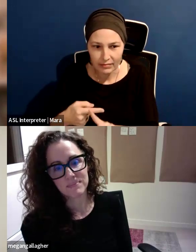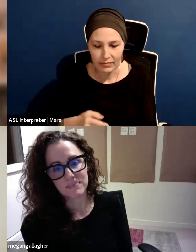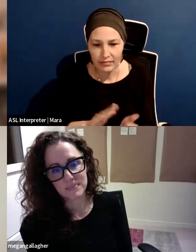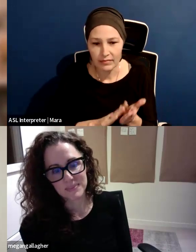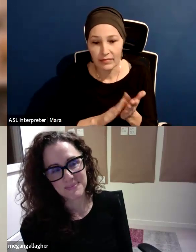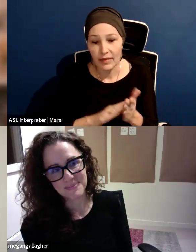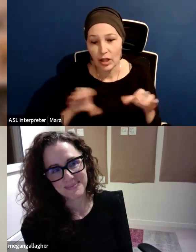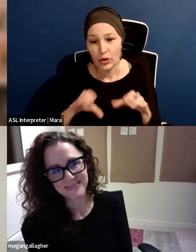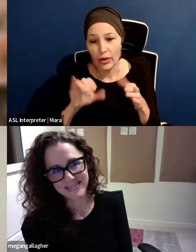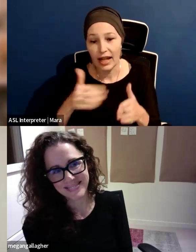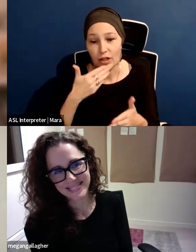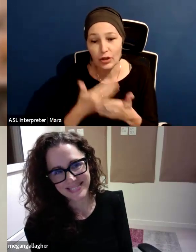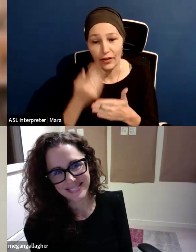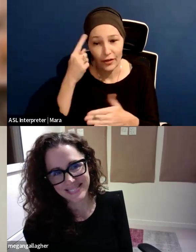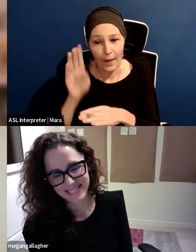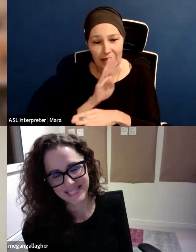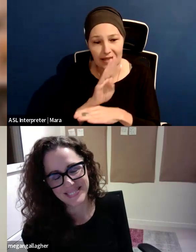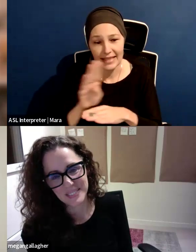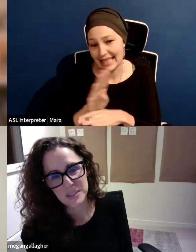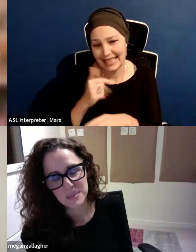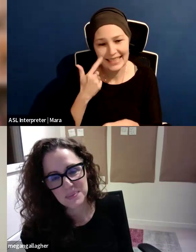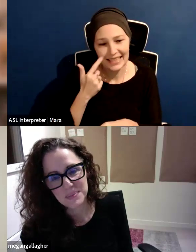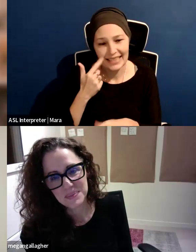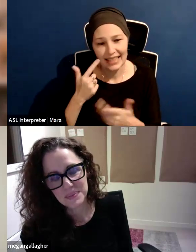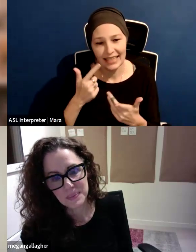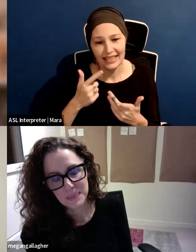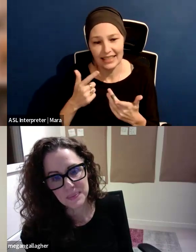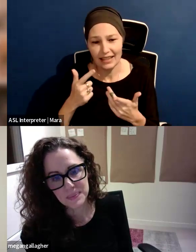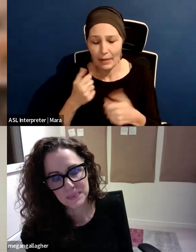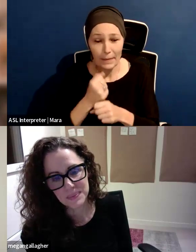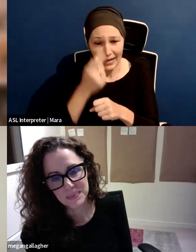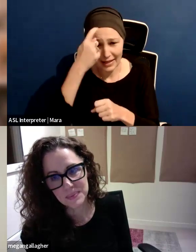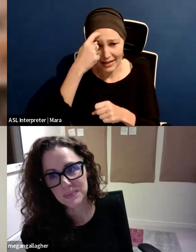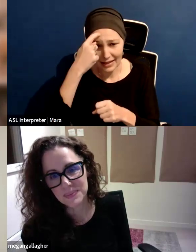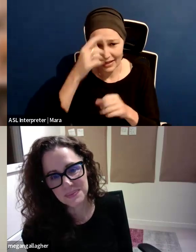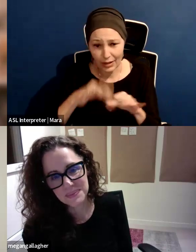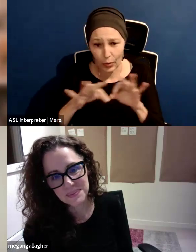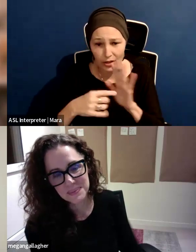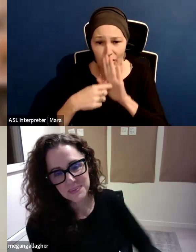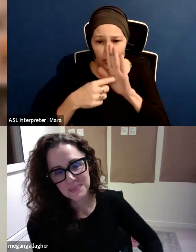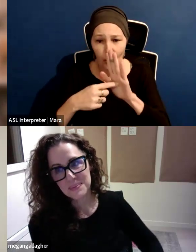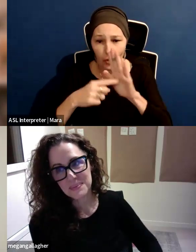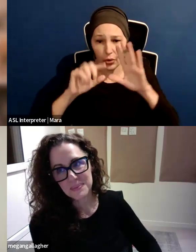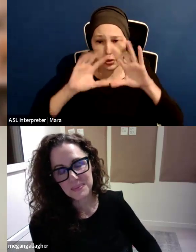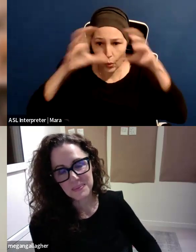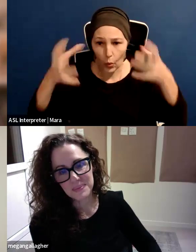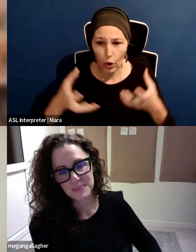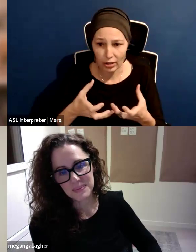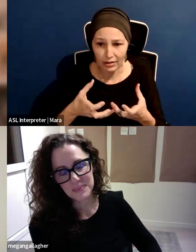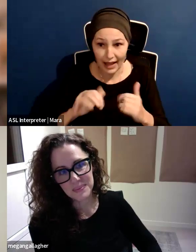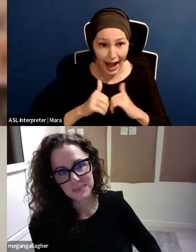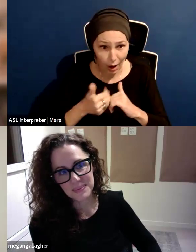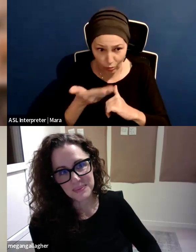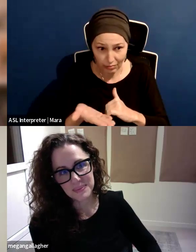it makes sense, and it's really important to reflect, the world, Mm. as it ends, as it stands.